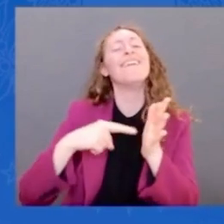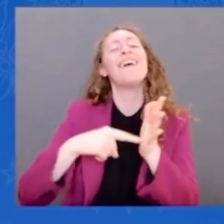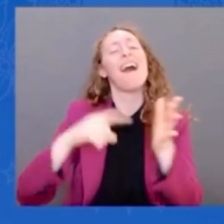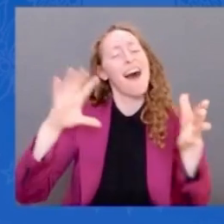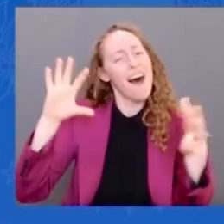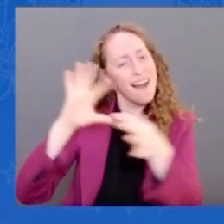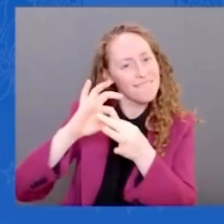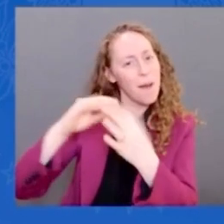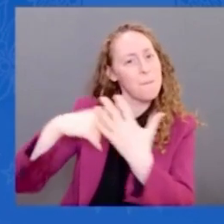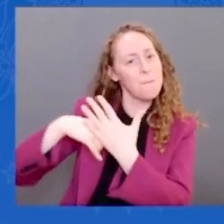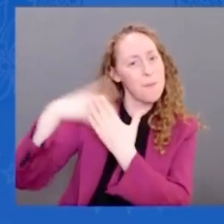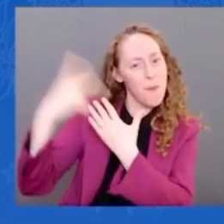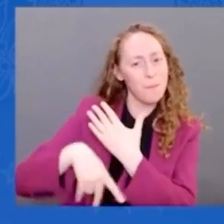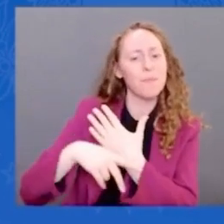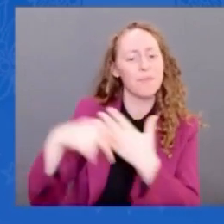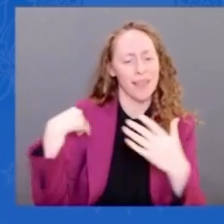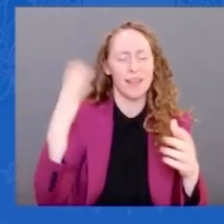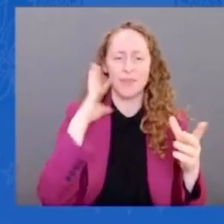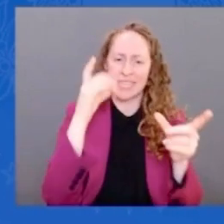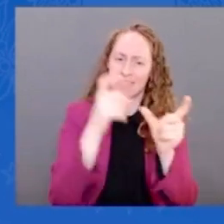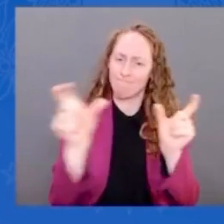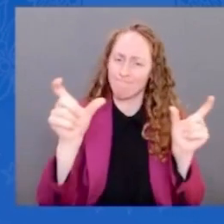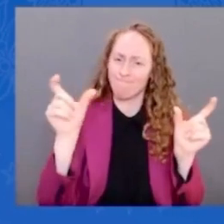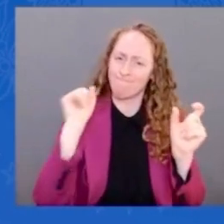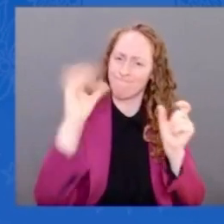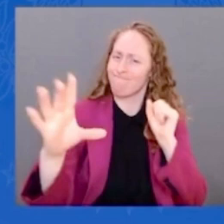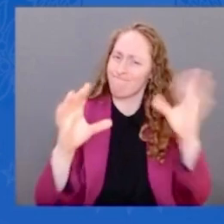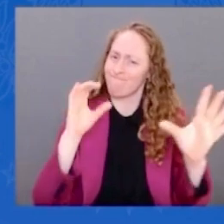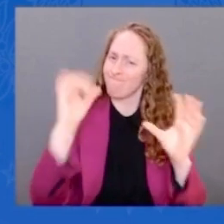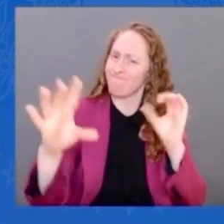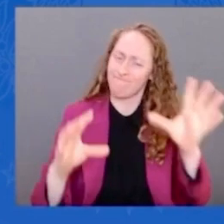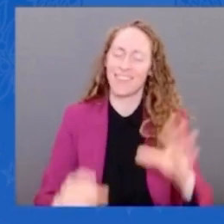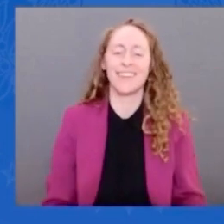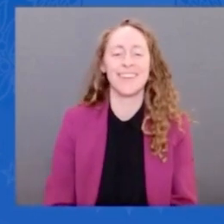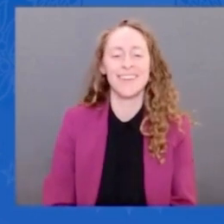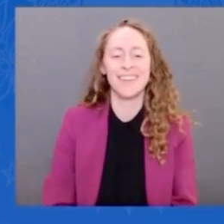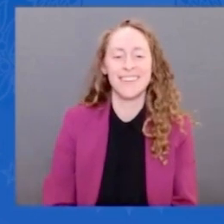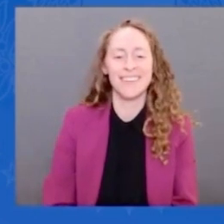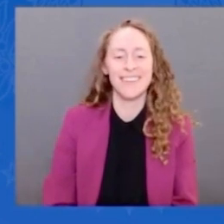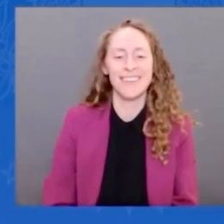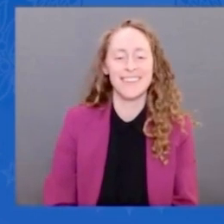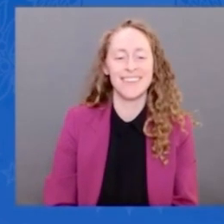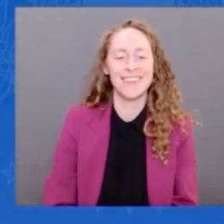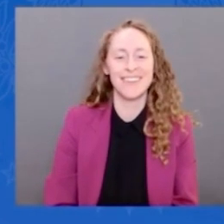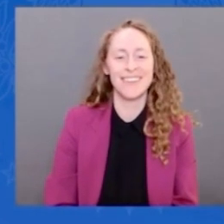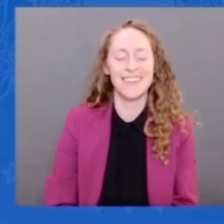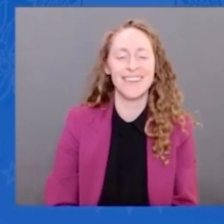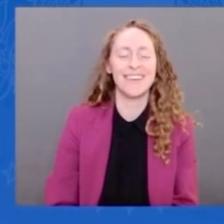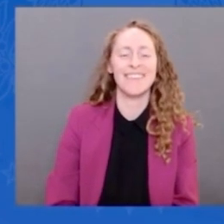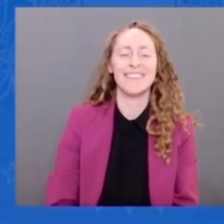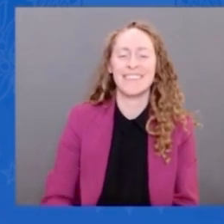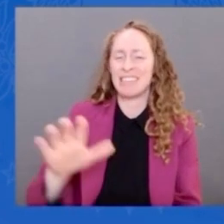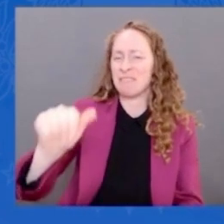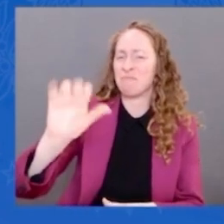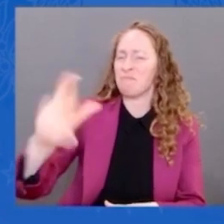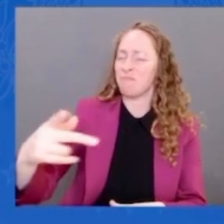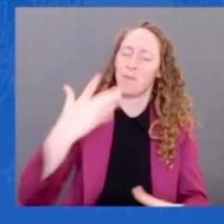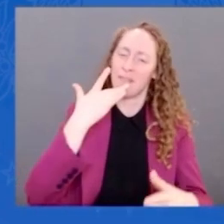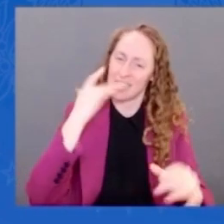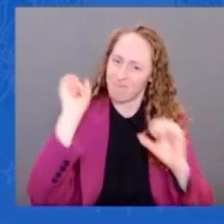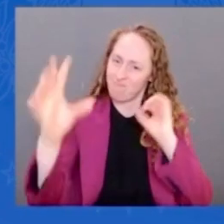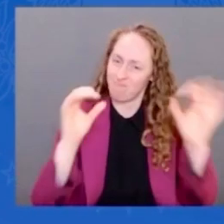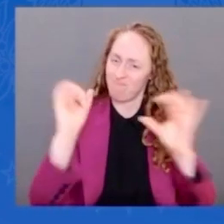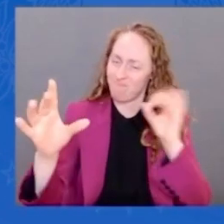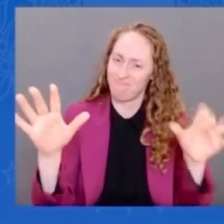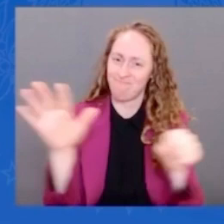But I'm going to have to learn, aren't I? Here's how it works. If your household income is twice the federal poverty level or